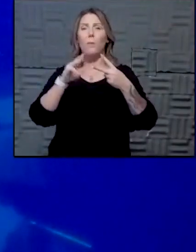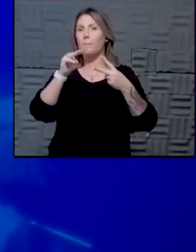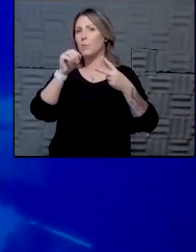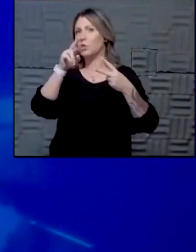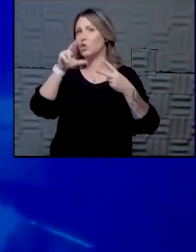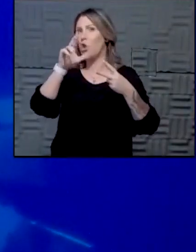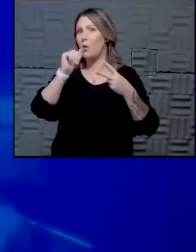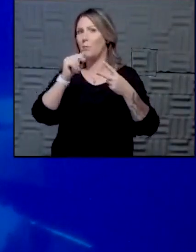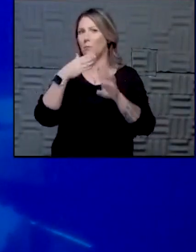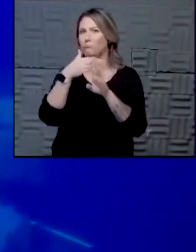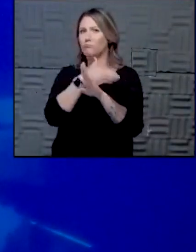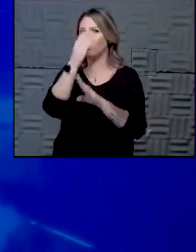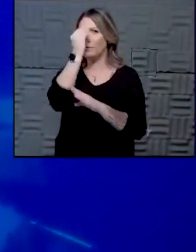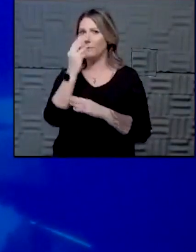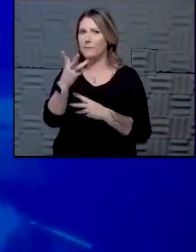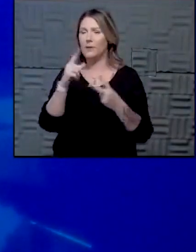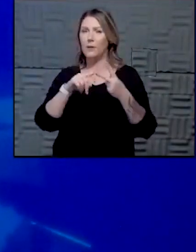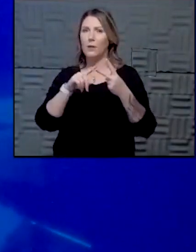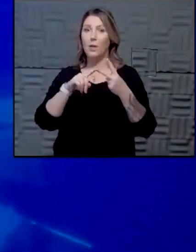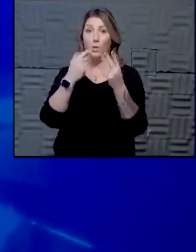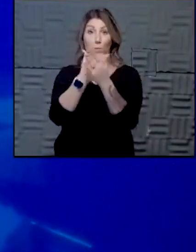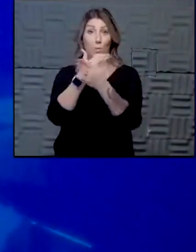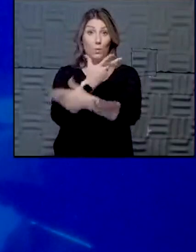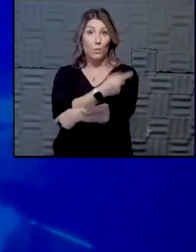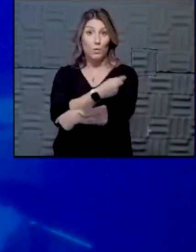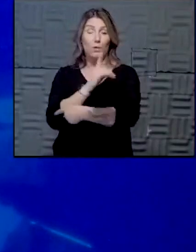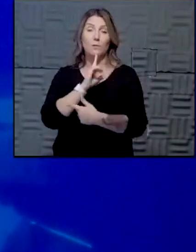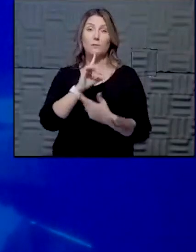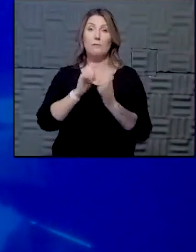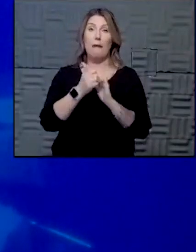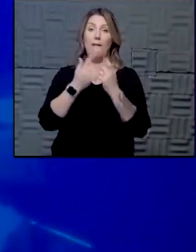preliminary data about one of their new shots and how